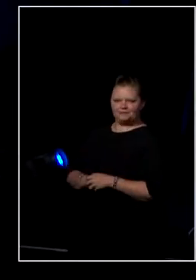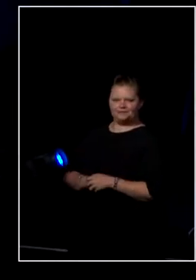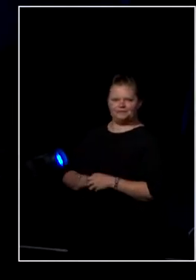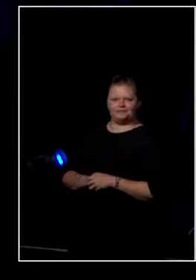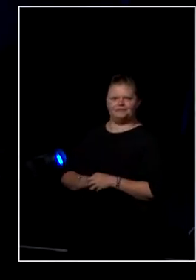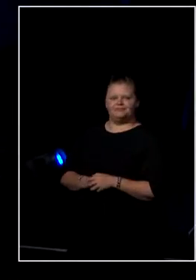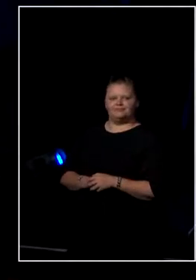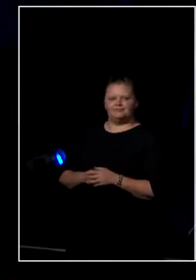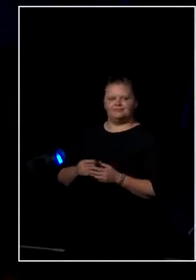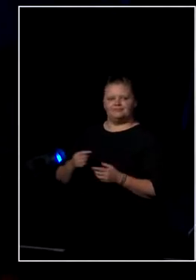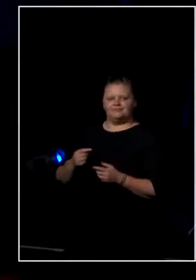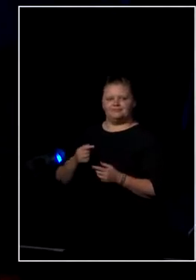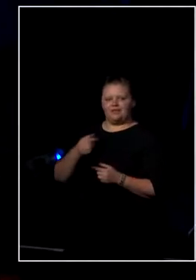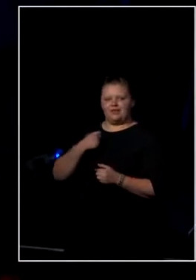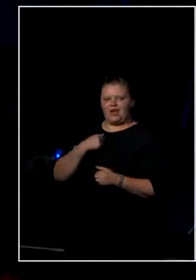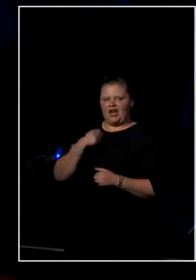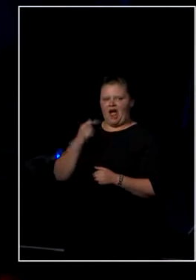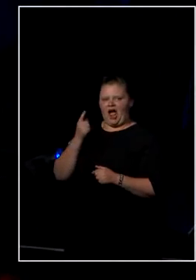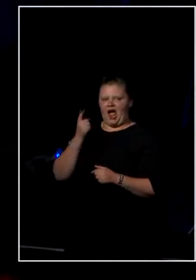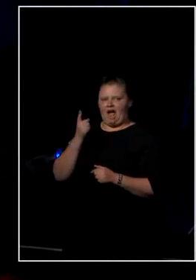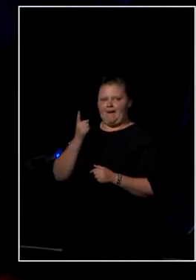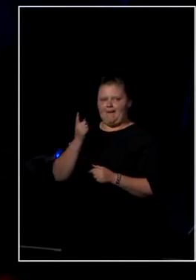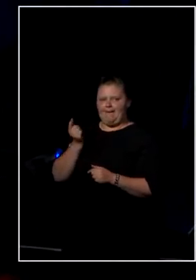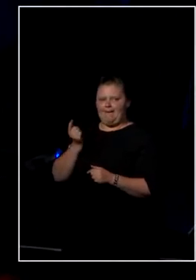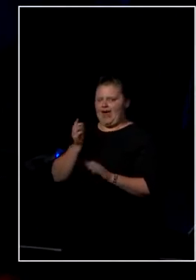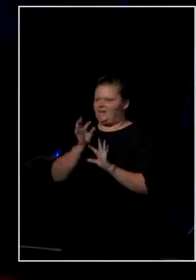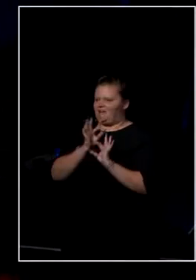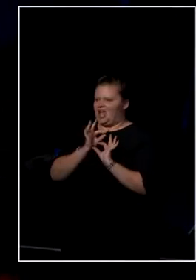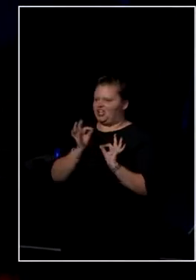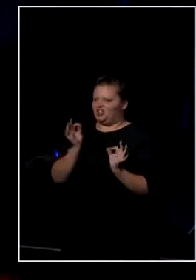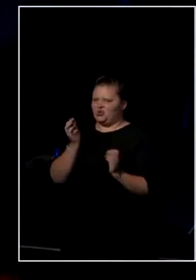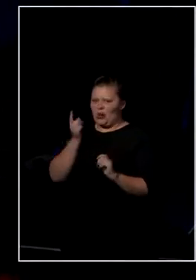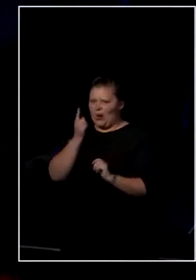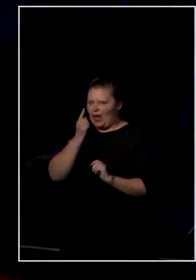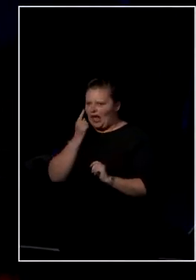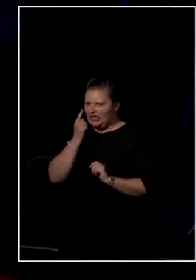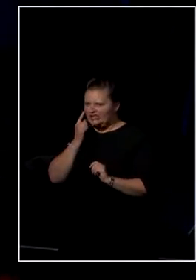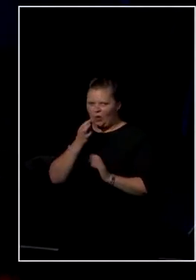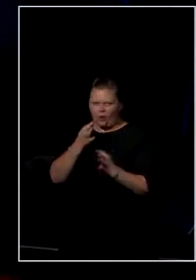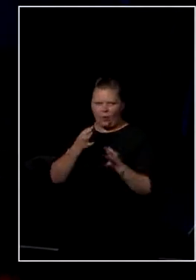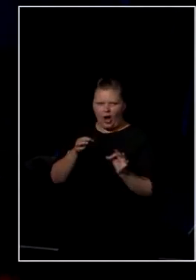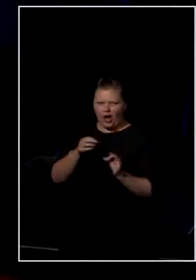seen the book on shelves all around and I just can't pick it up. Because why wasn't it called Growing Up?